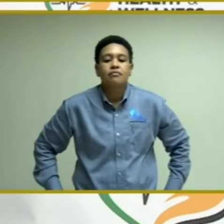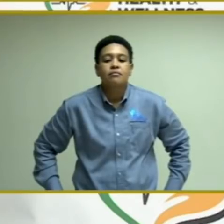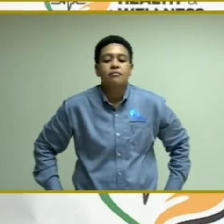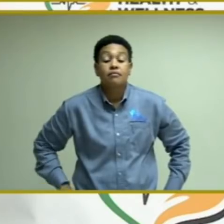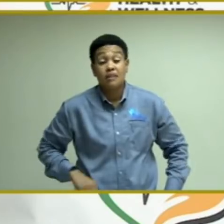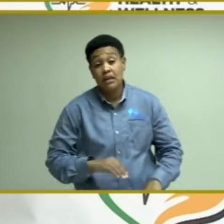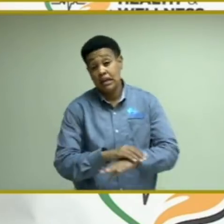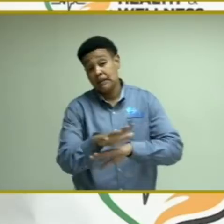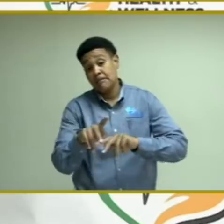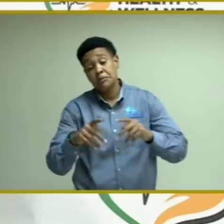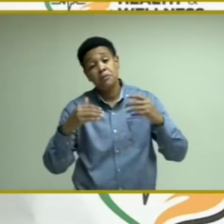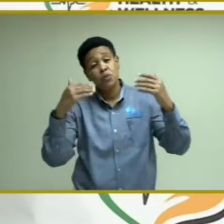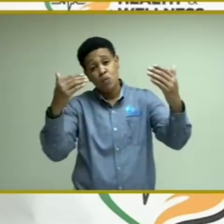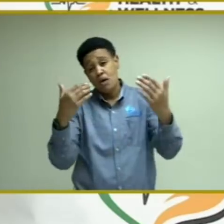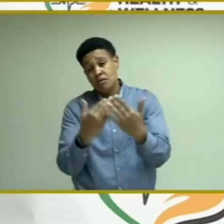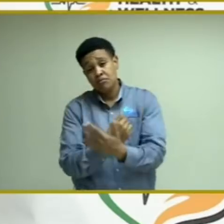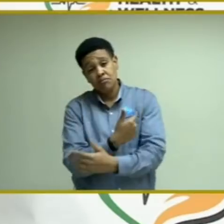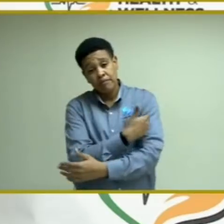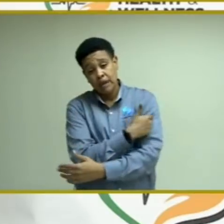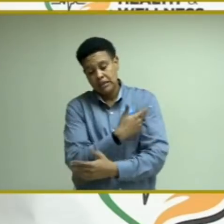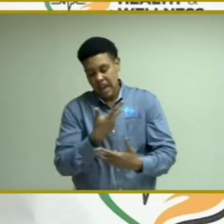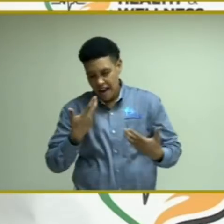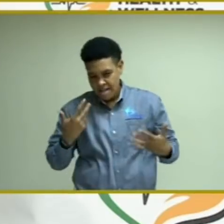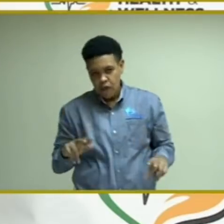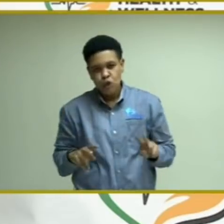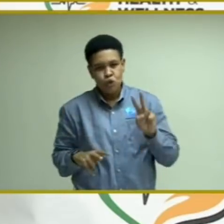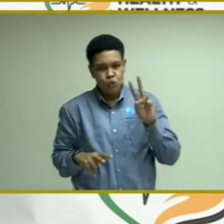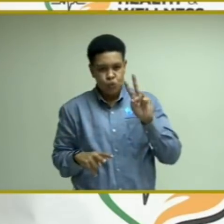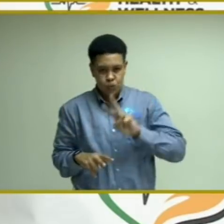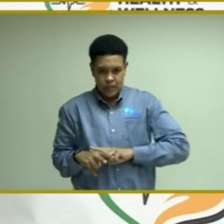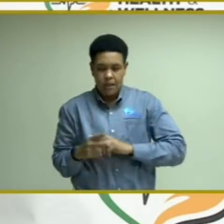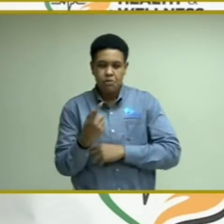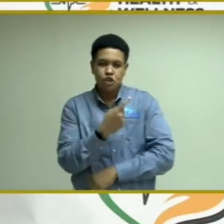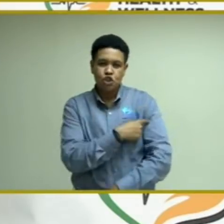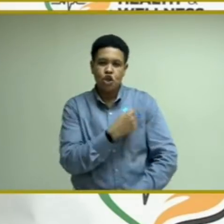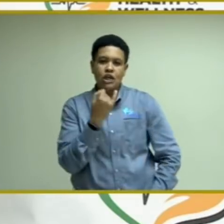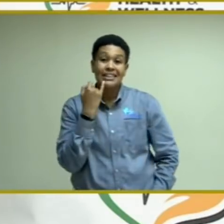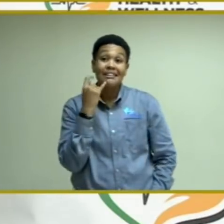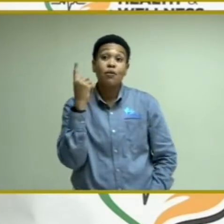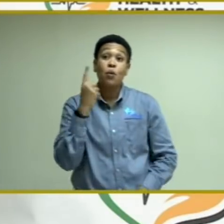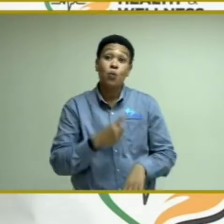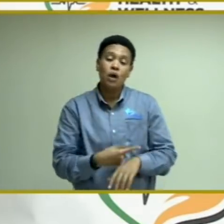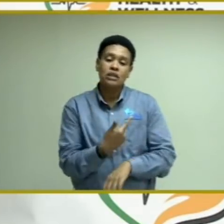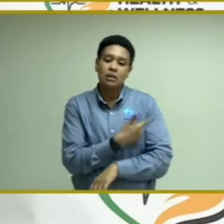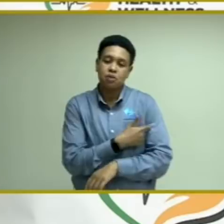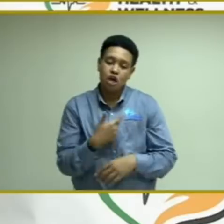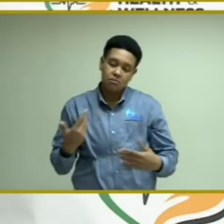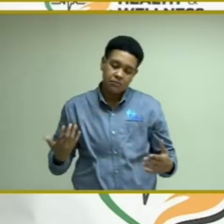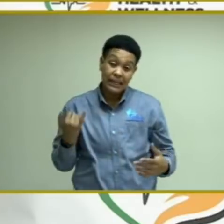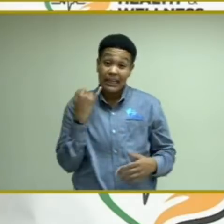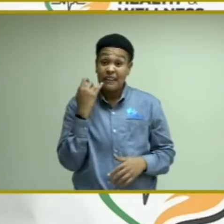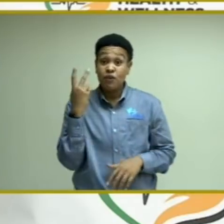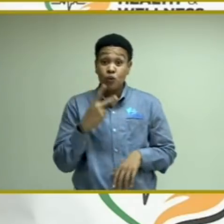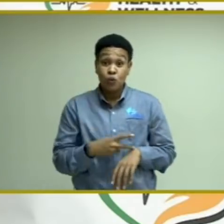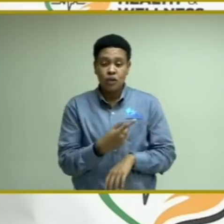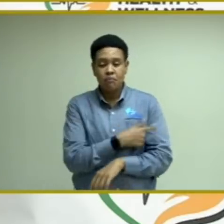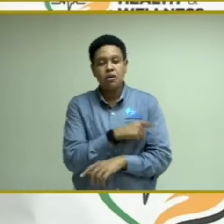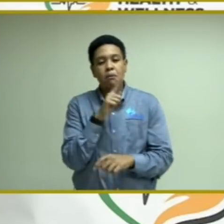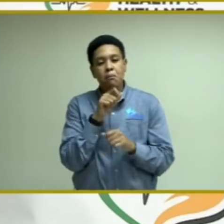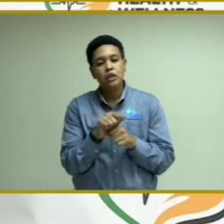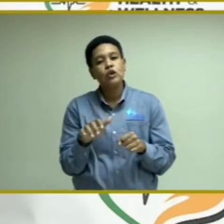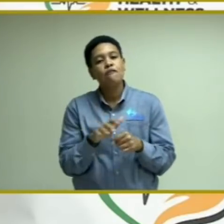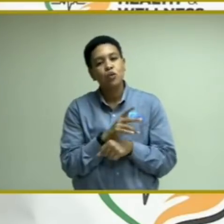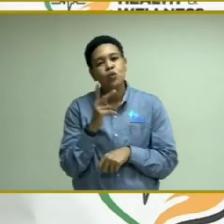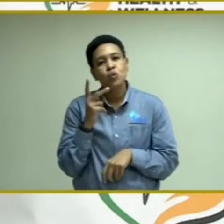and complete their vaccination process. If they have a single shot, get the second dose of the 2-dose